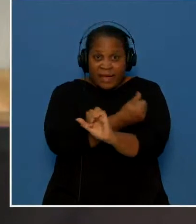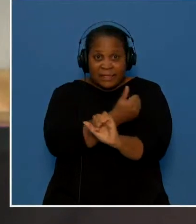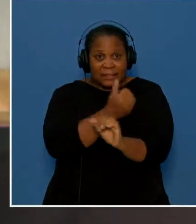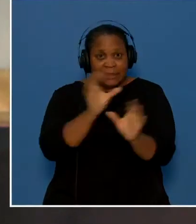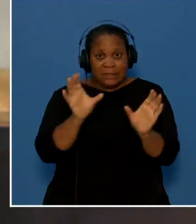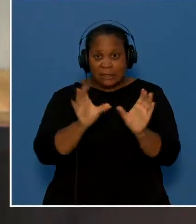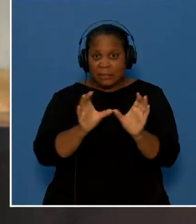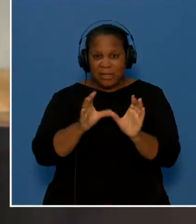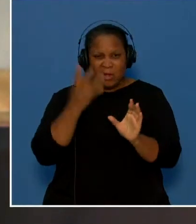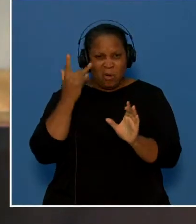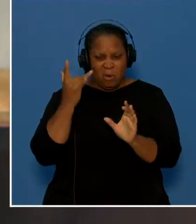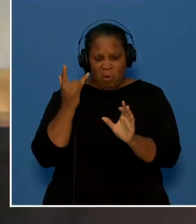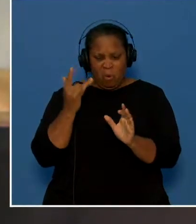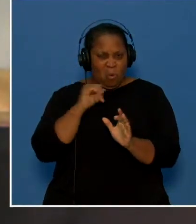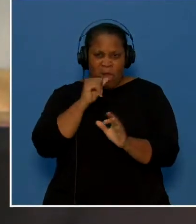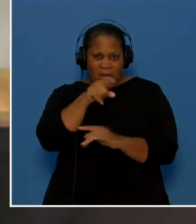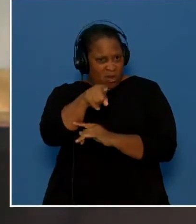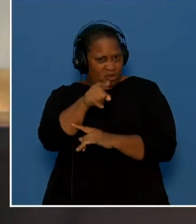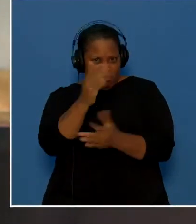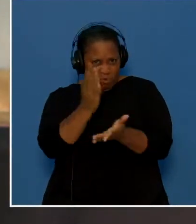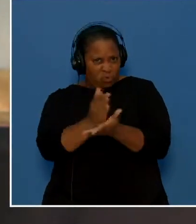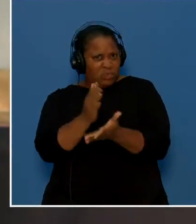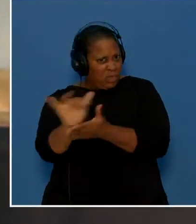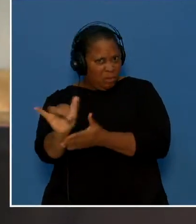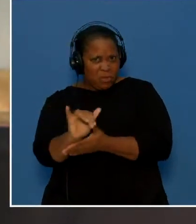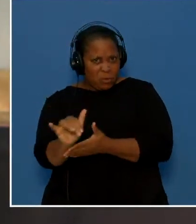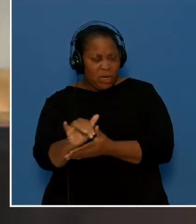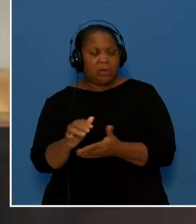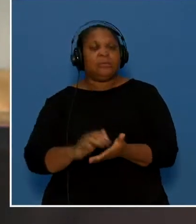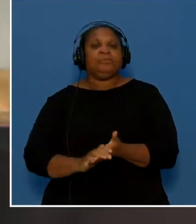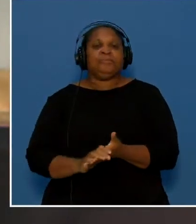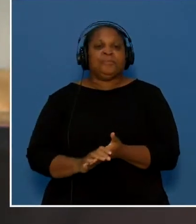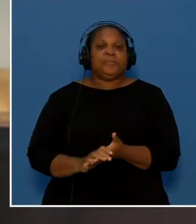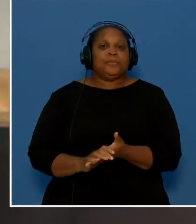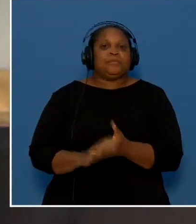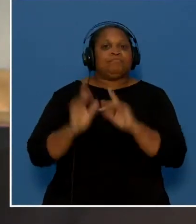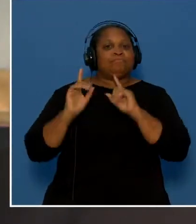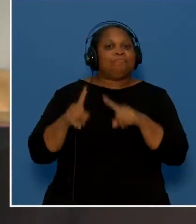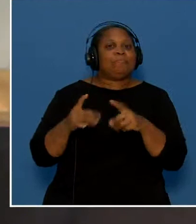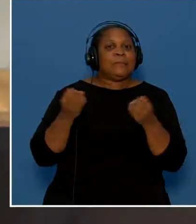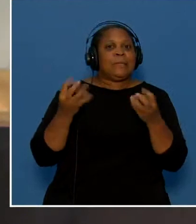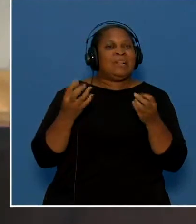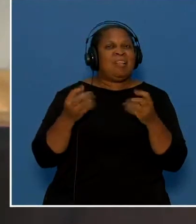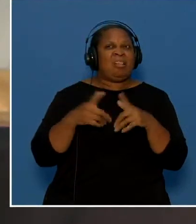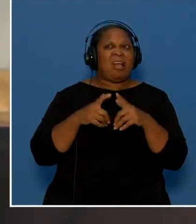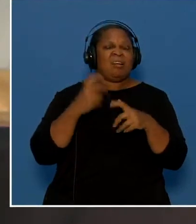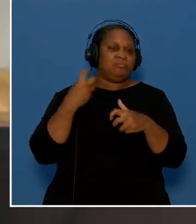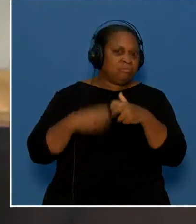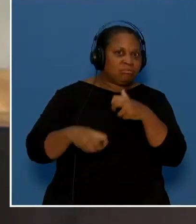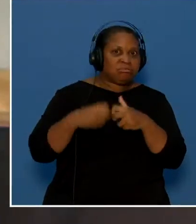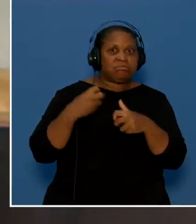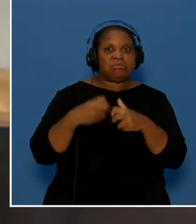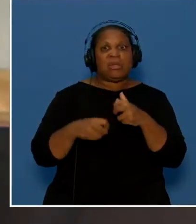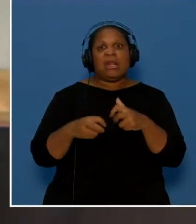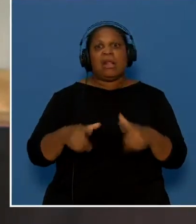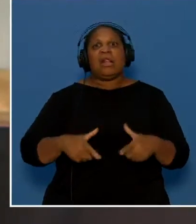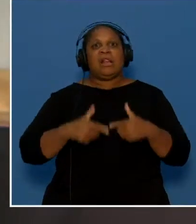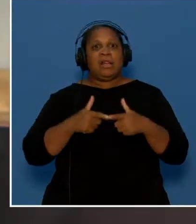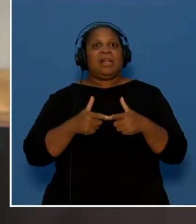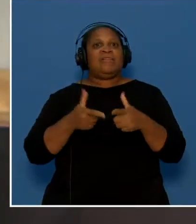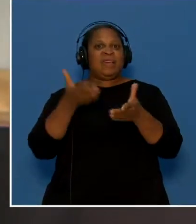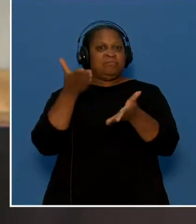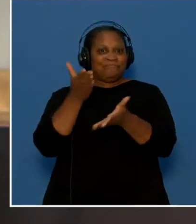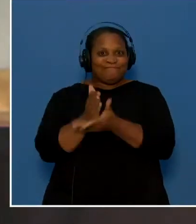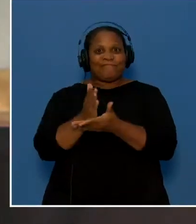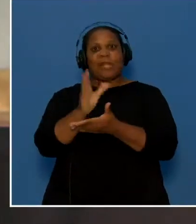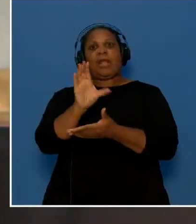you stop people arriving here without a pre-test? That's a larger issue. We have a document that's a living, breathing document called the Constitution,